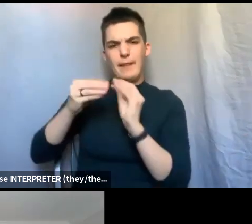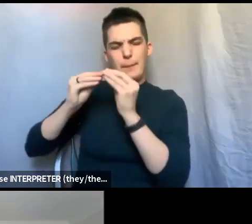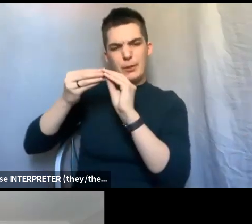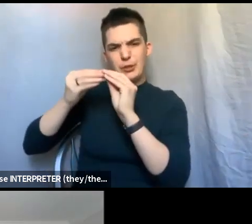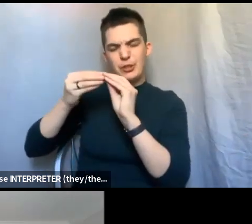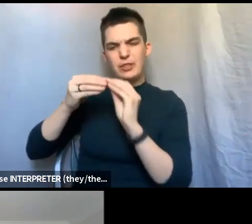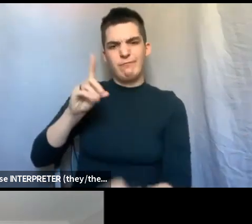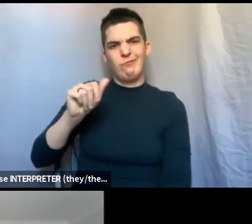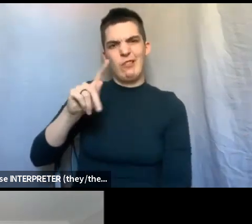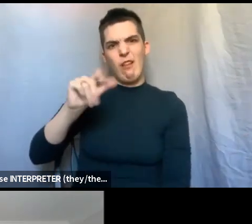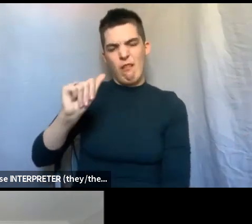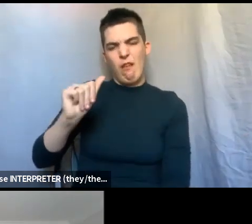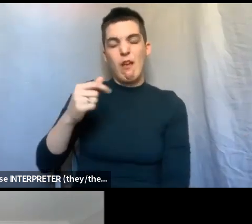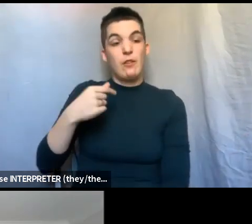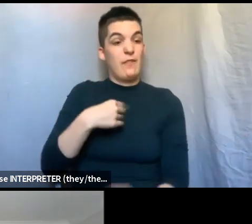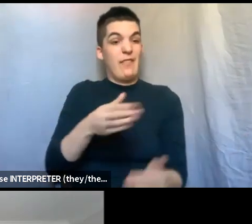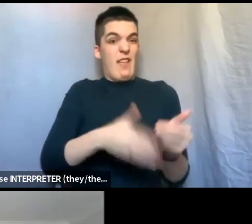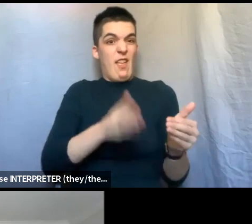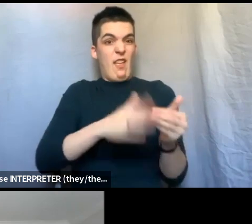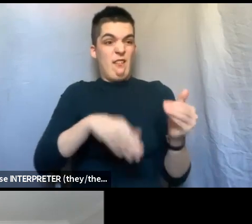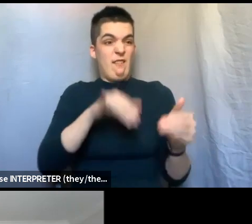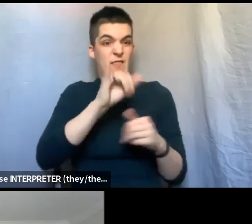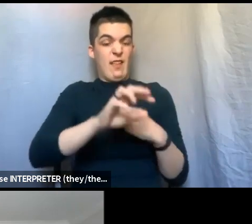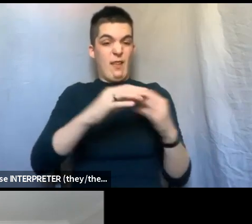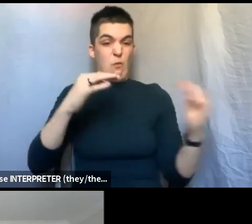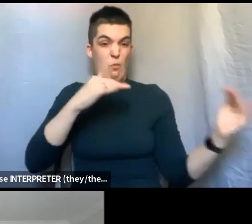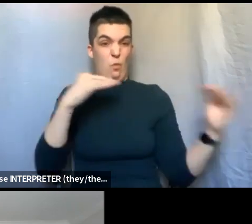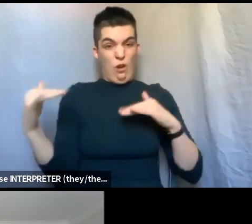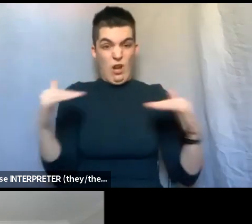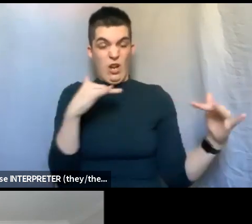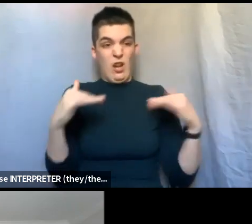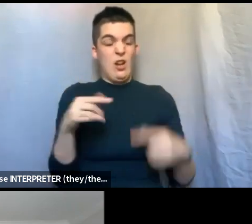of the war, 3 years after that, they had built